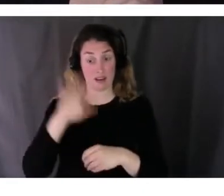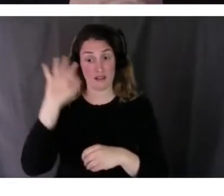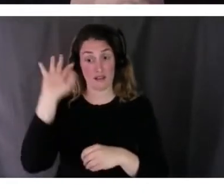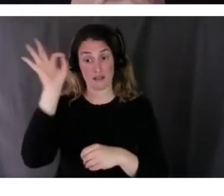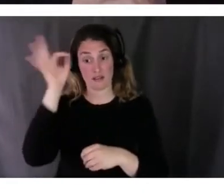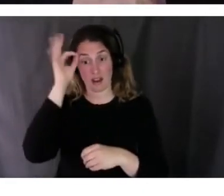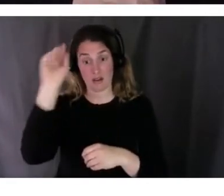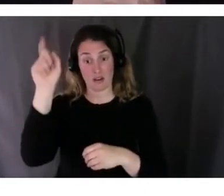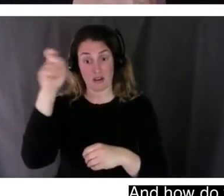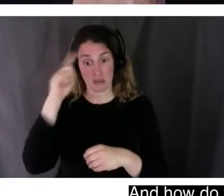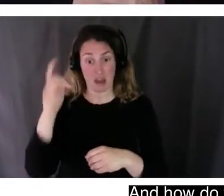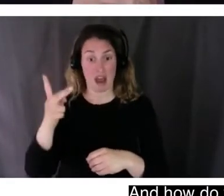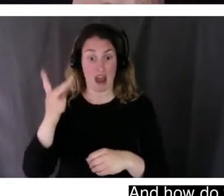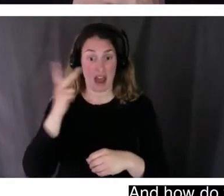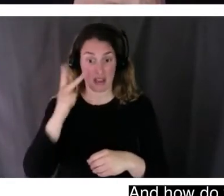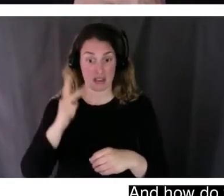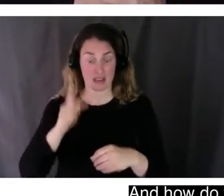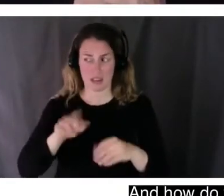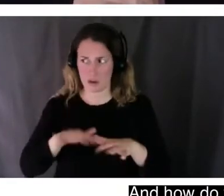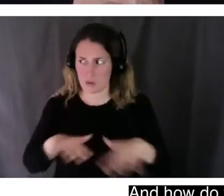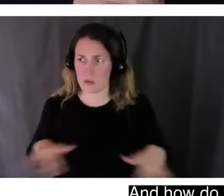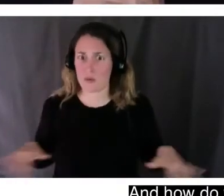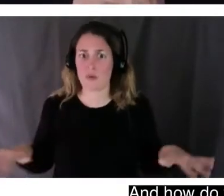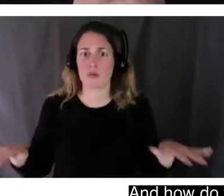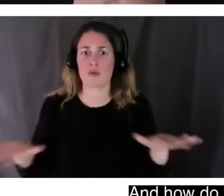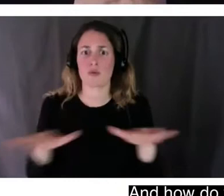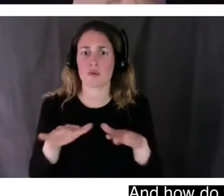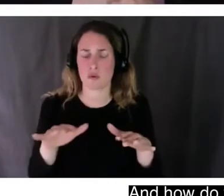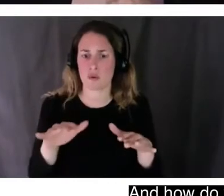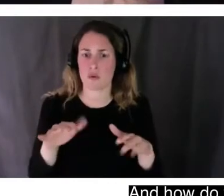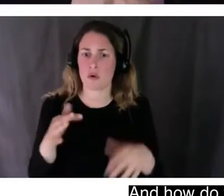interest in how do we do it.